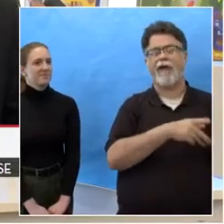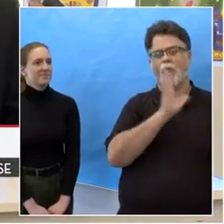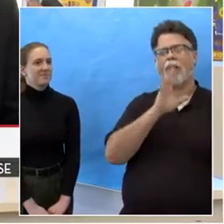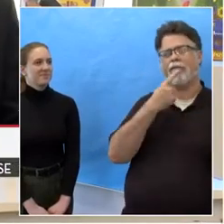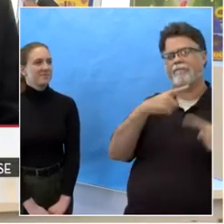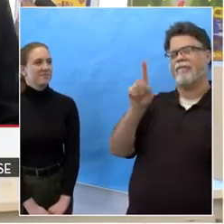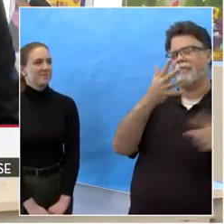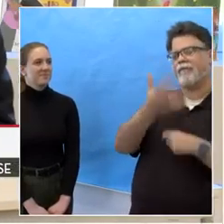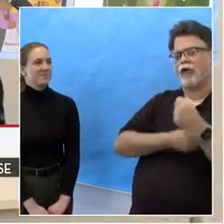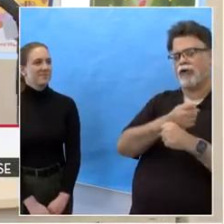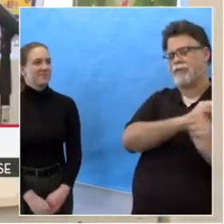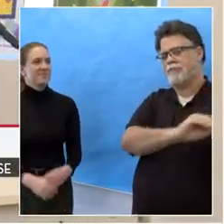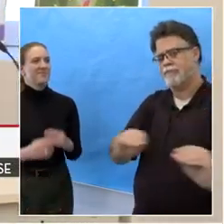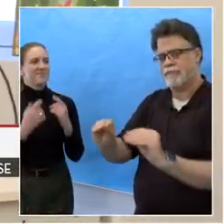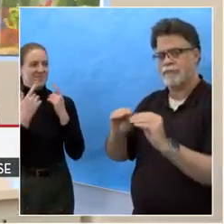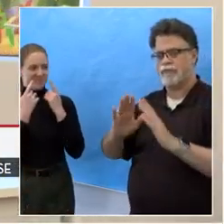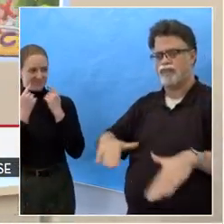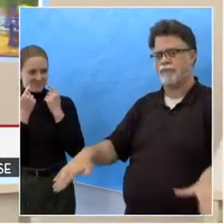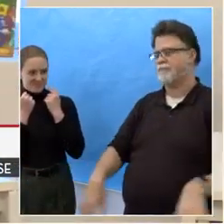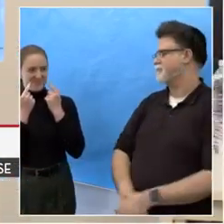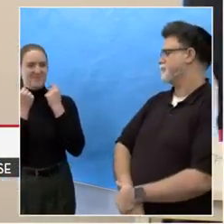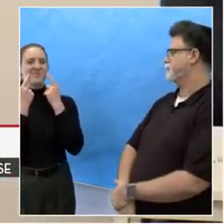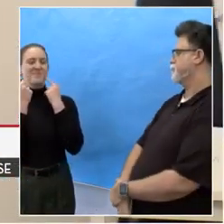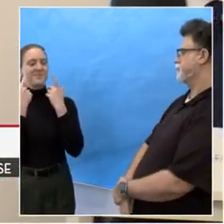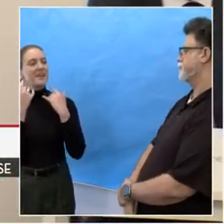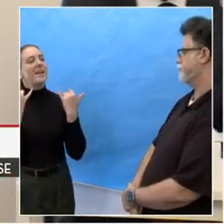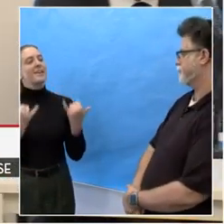Chancellor Farabee. My colleagues have said